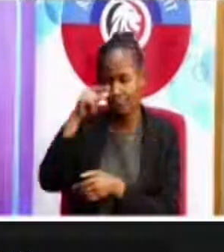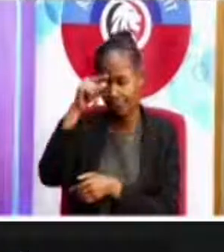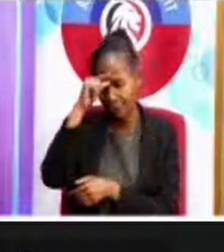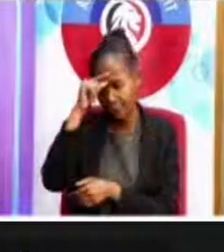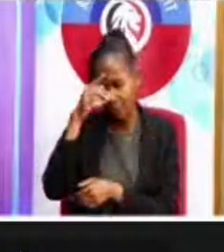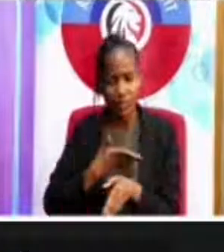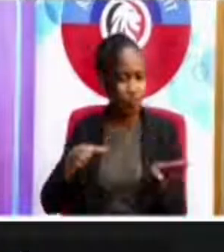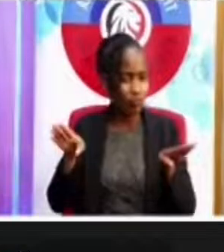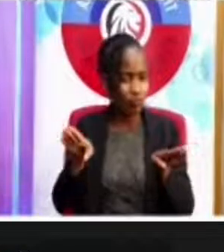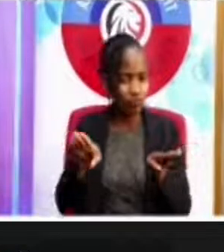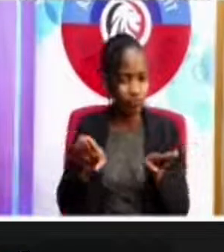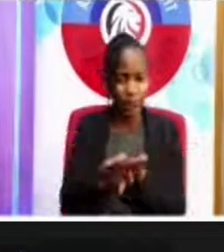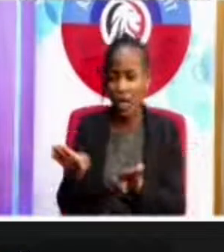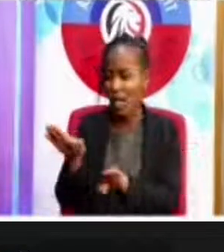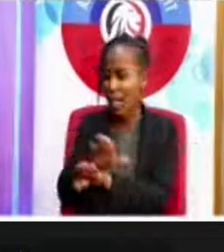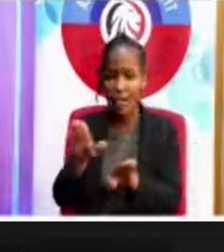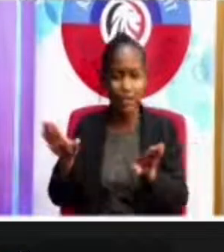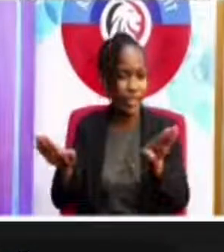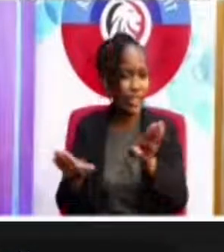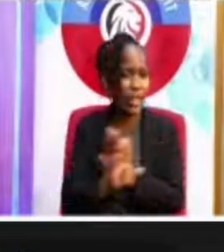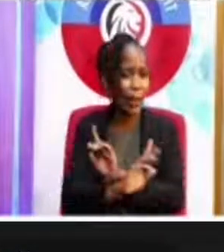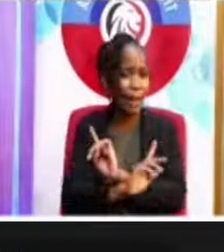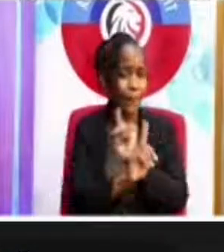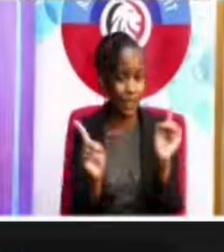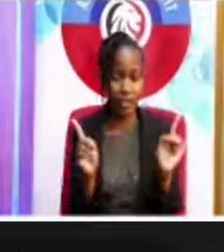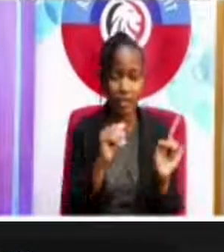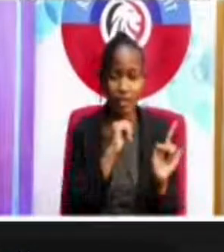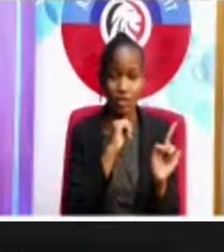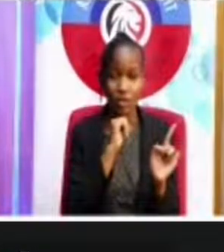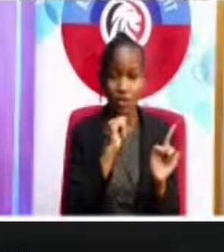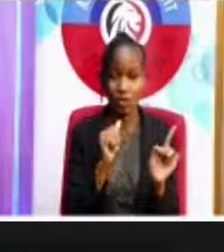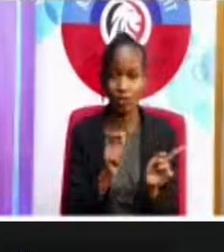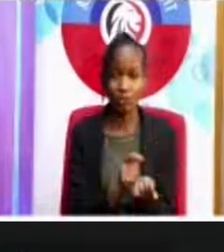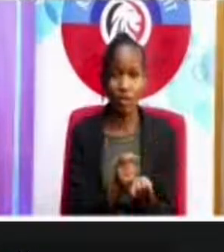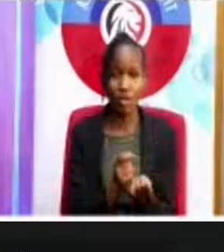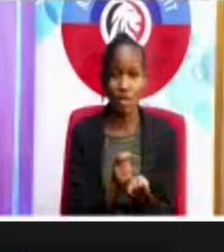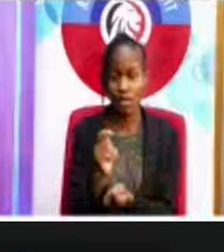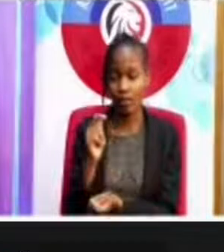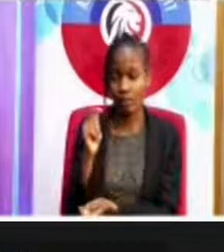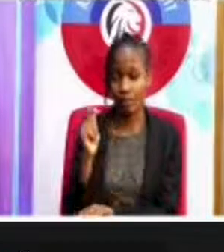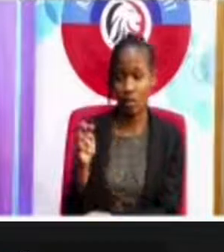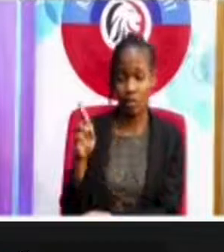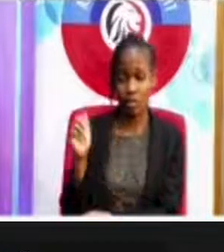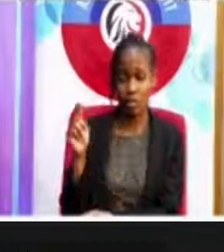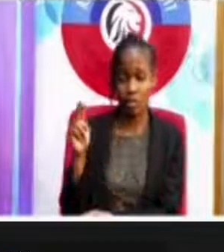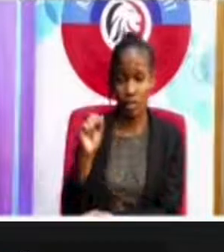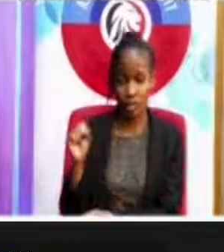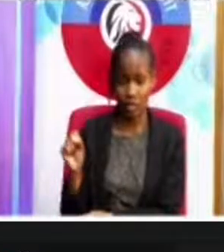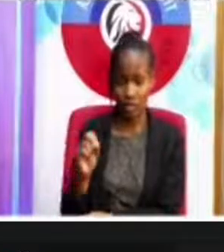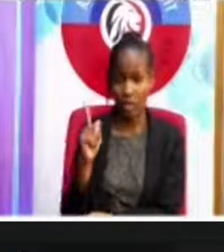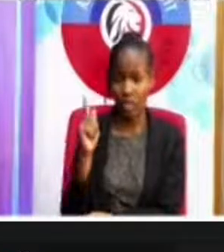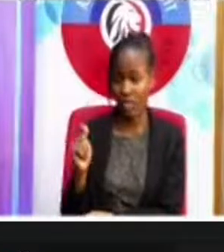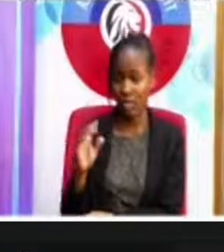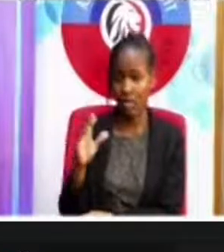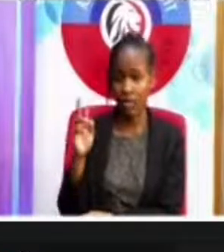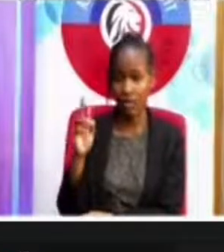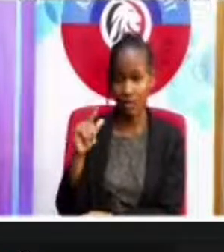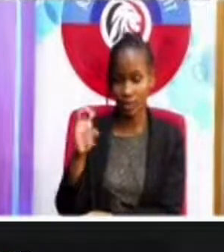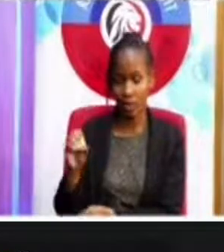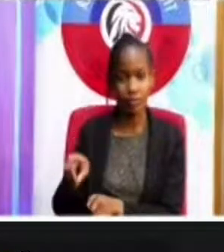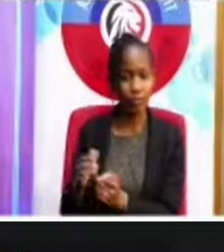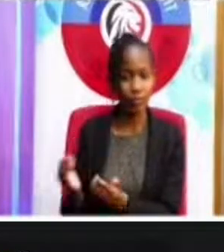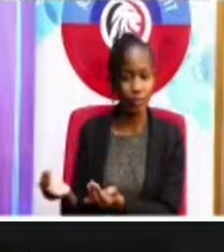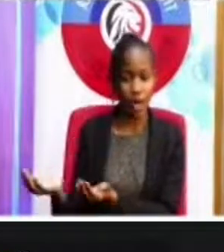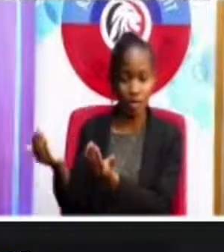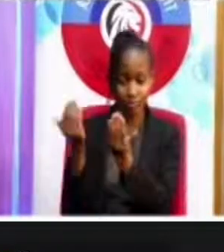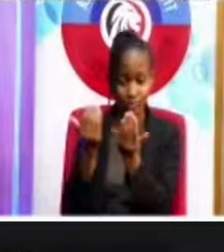everything except transit cargo and the inflow of goods into our